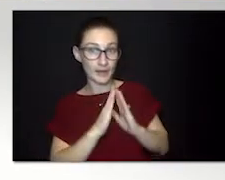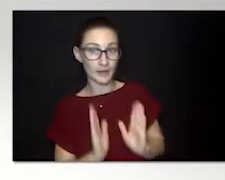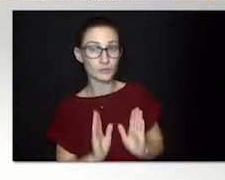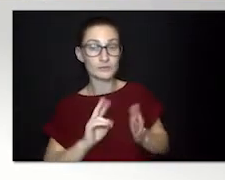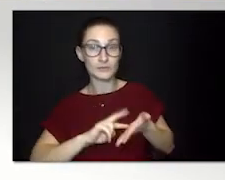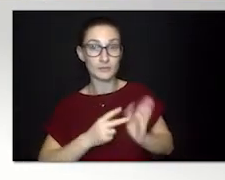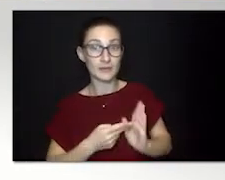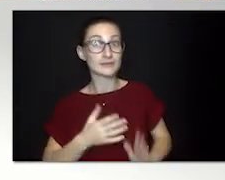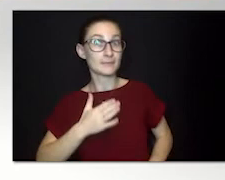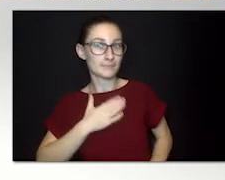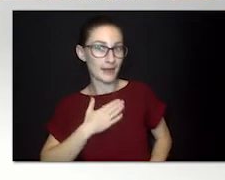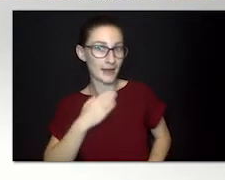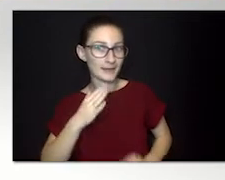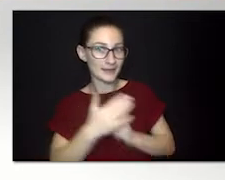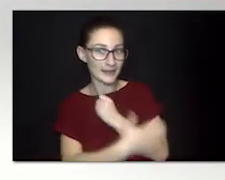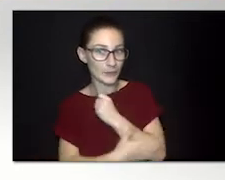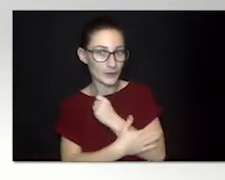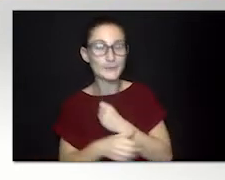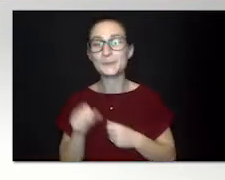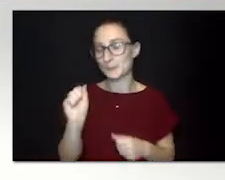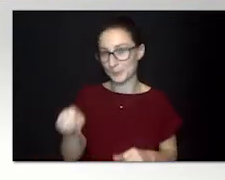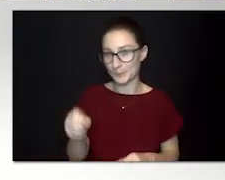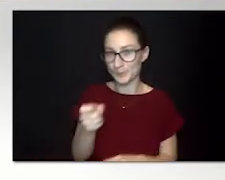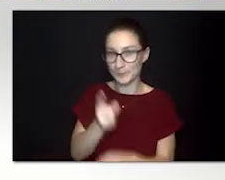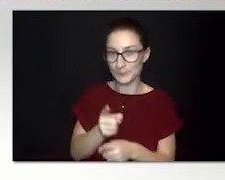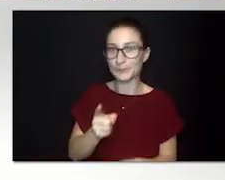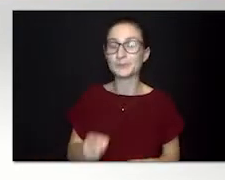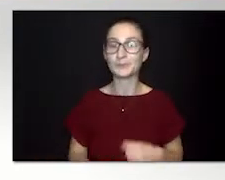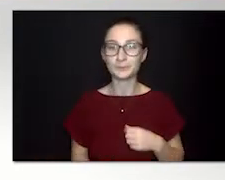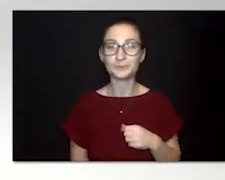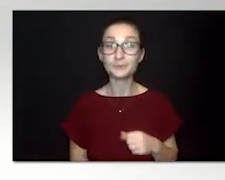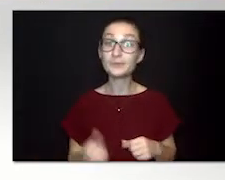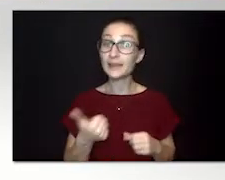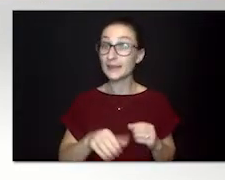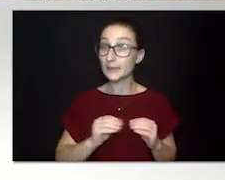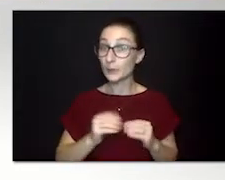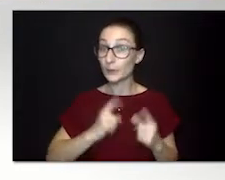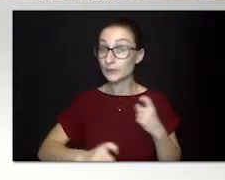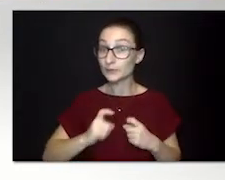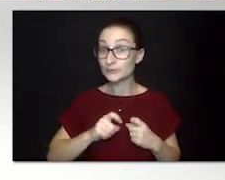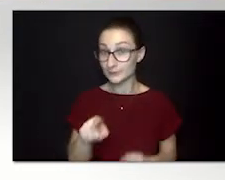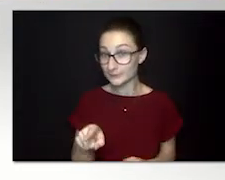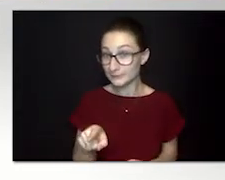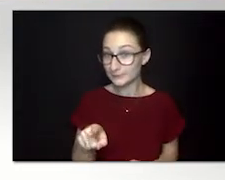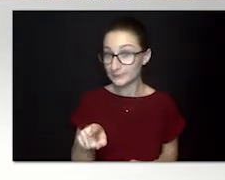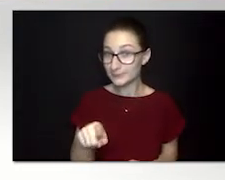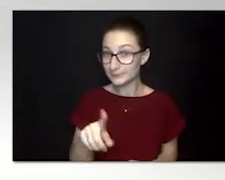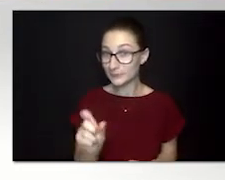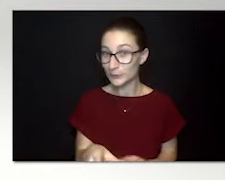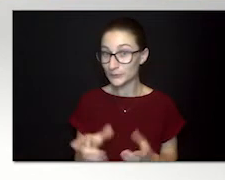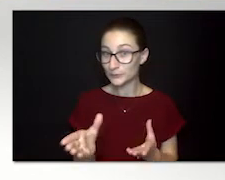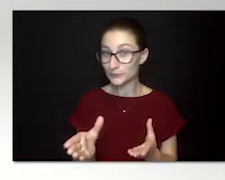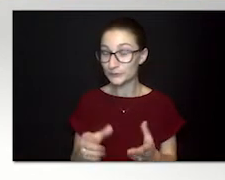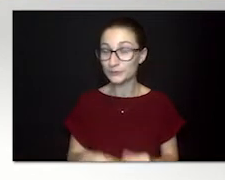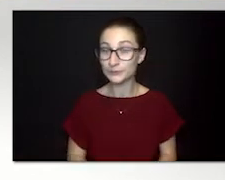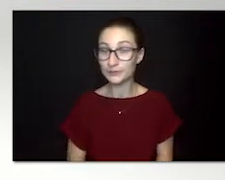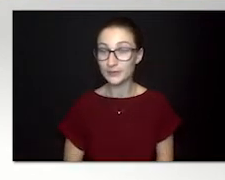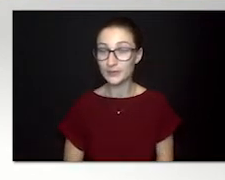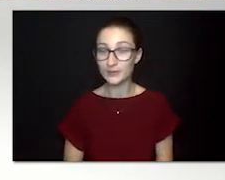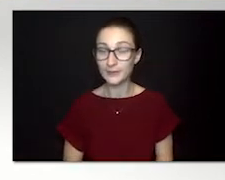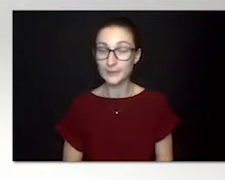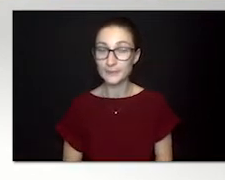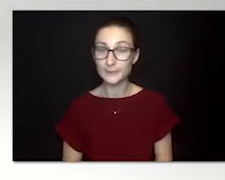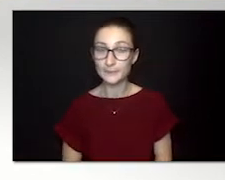Yes. Okay. Yep. Thank you. Were there any other questions at this point? Okay, we got one in the front row.